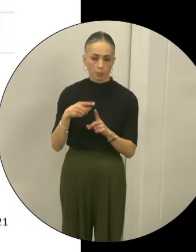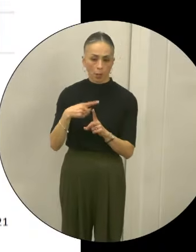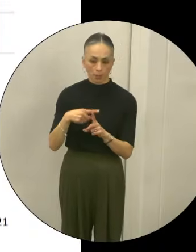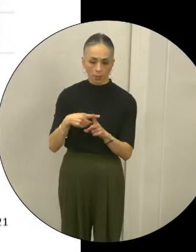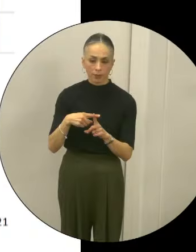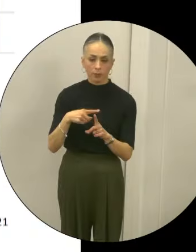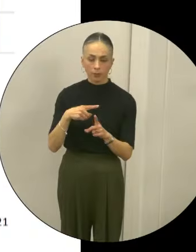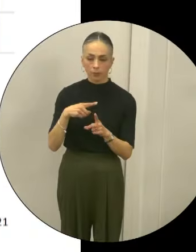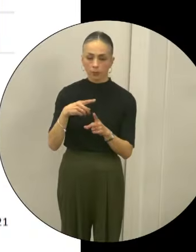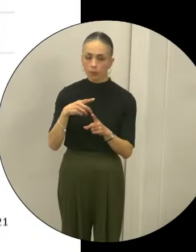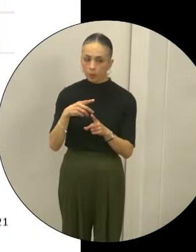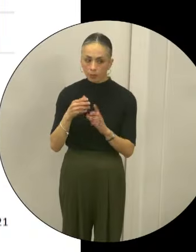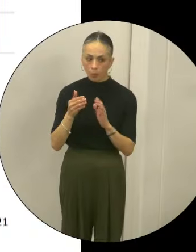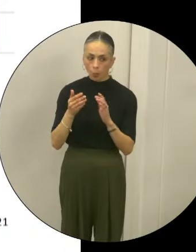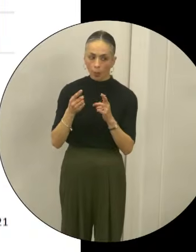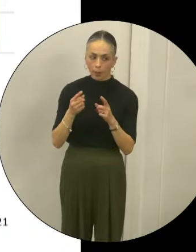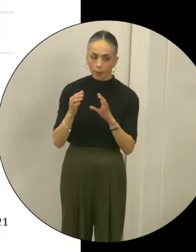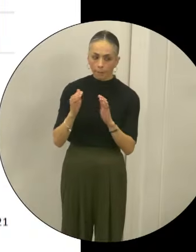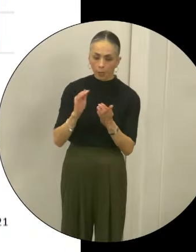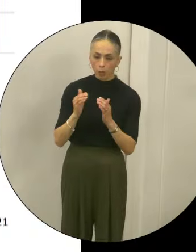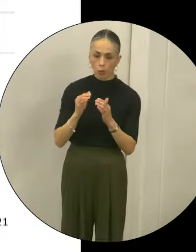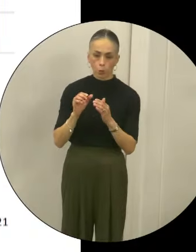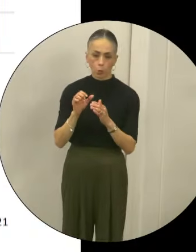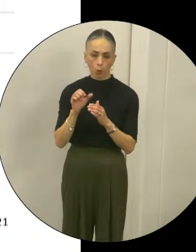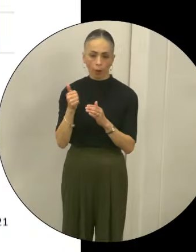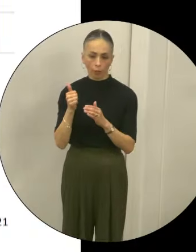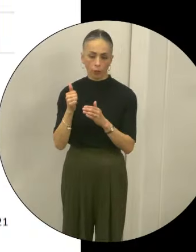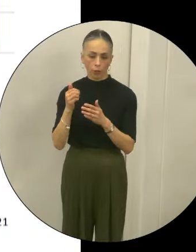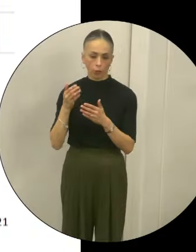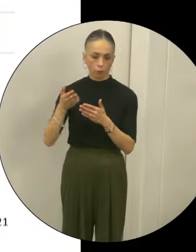when compared to previous year results.